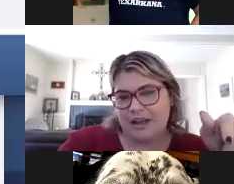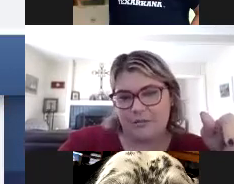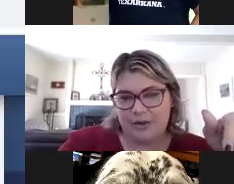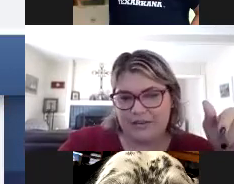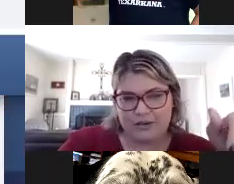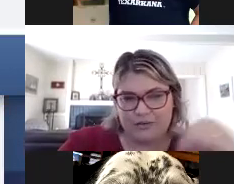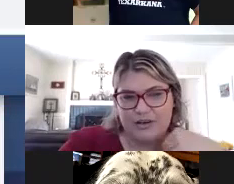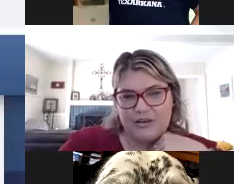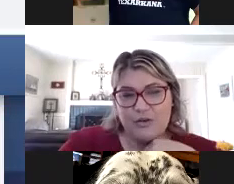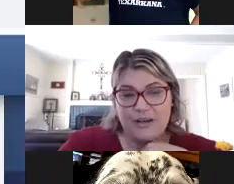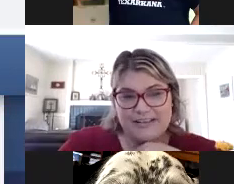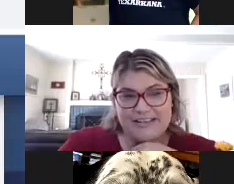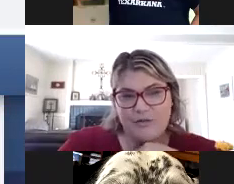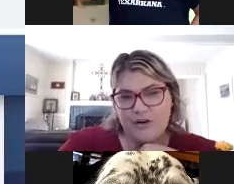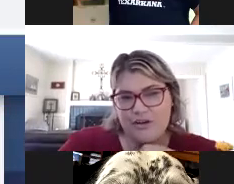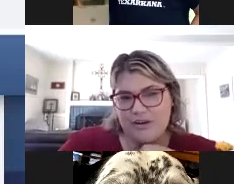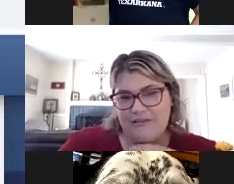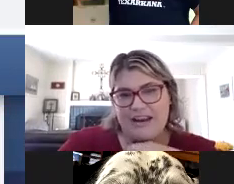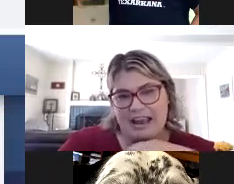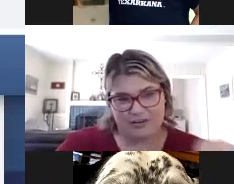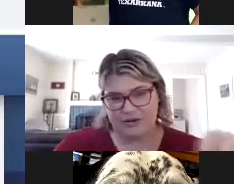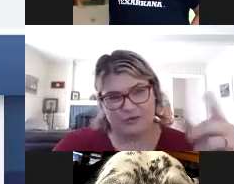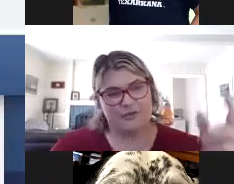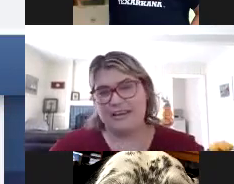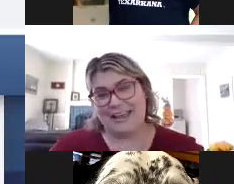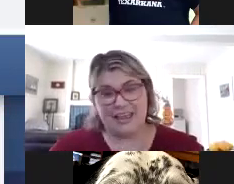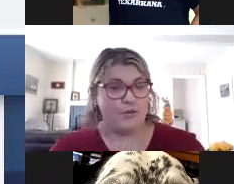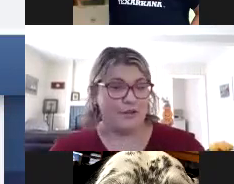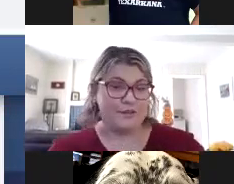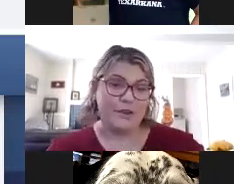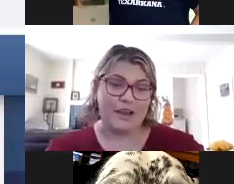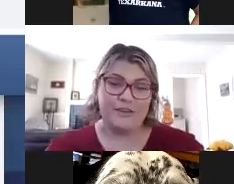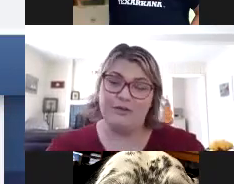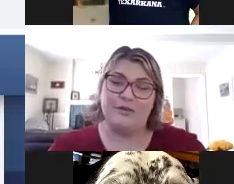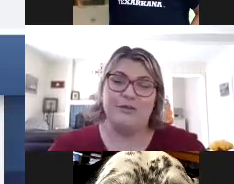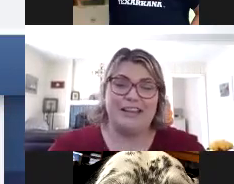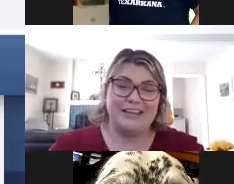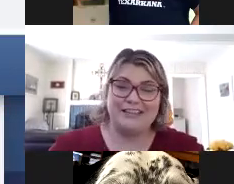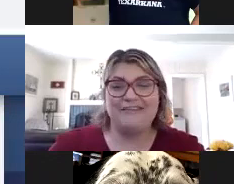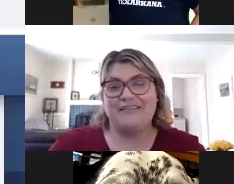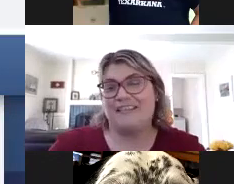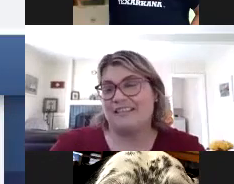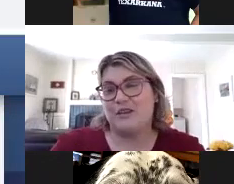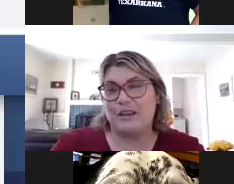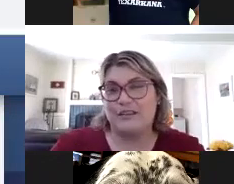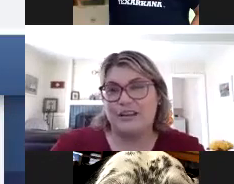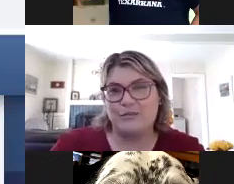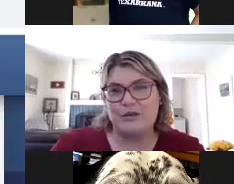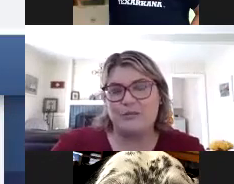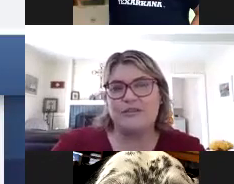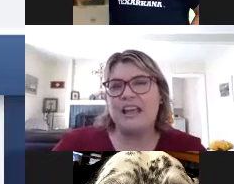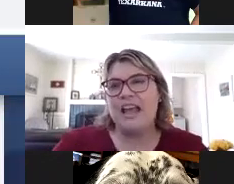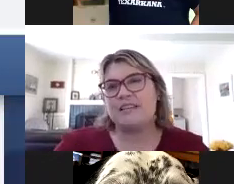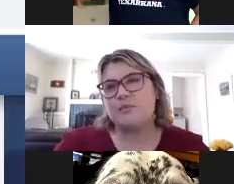vote with certain nuances, or you can even add your own, and they will also allow you to say that this is not irrelevant and